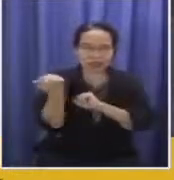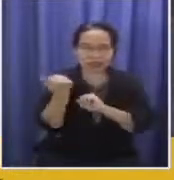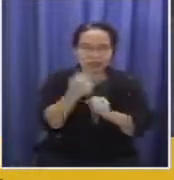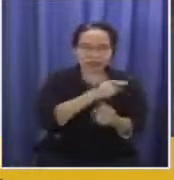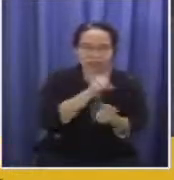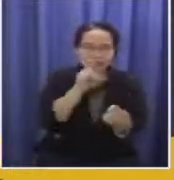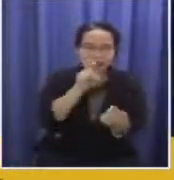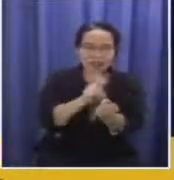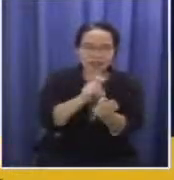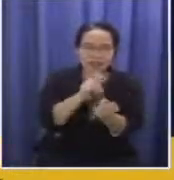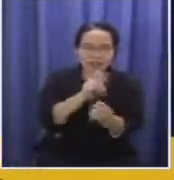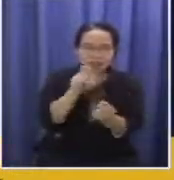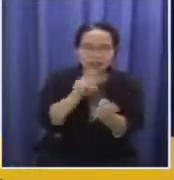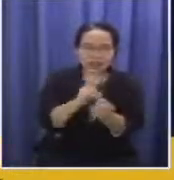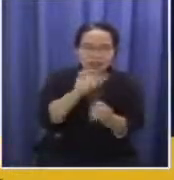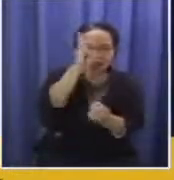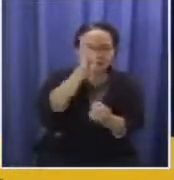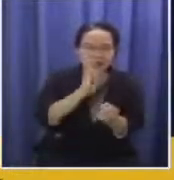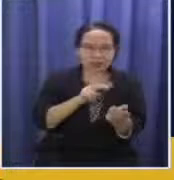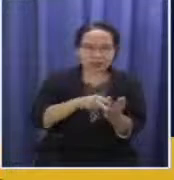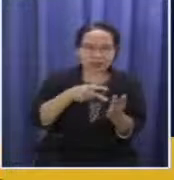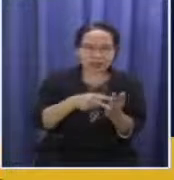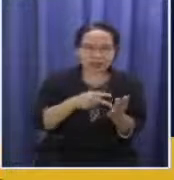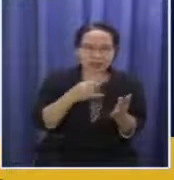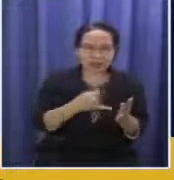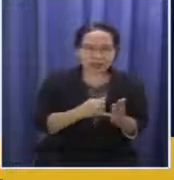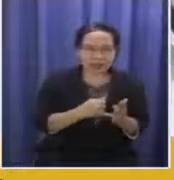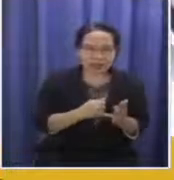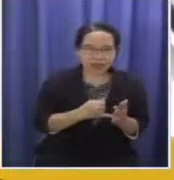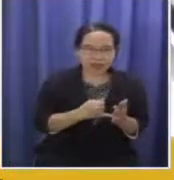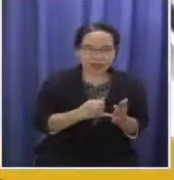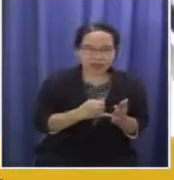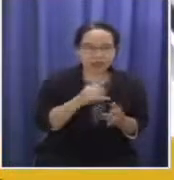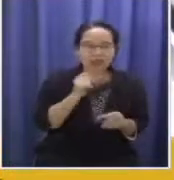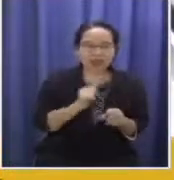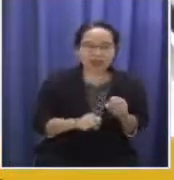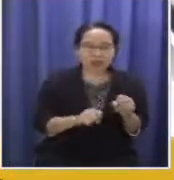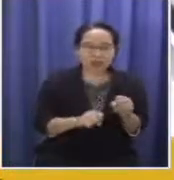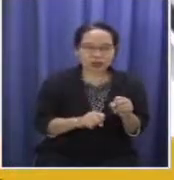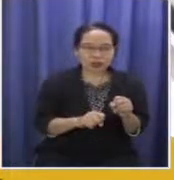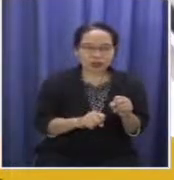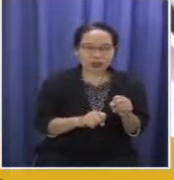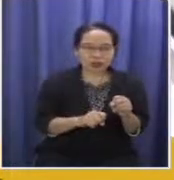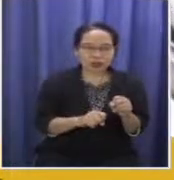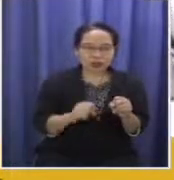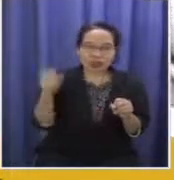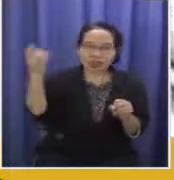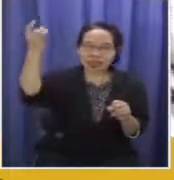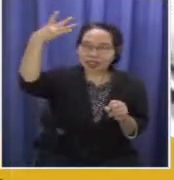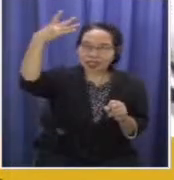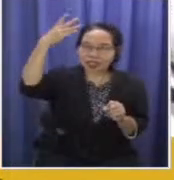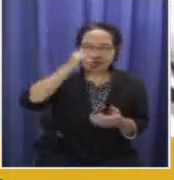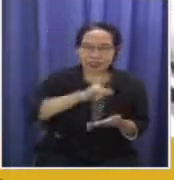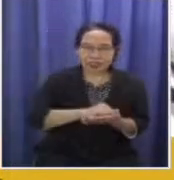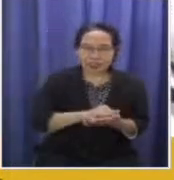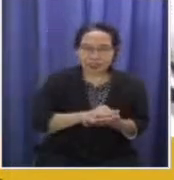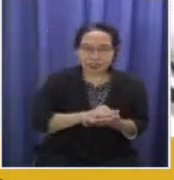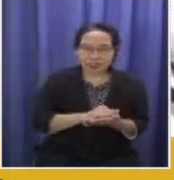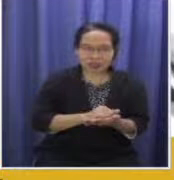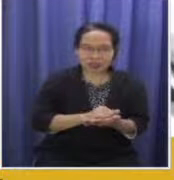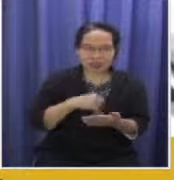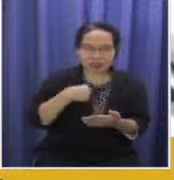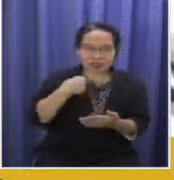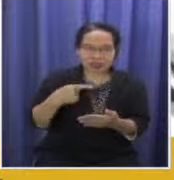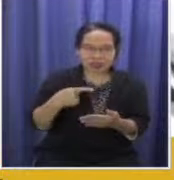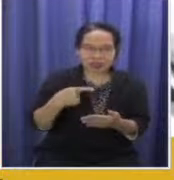Exactly just what God meant it to be. So, the light that was